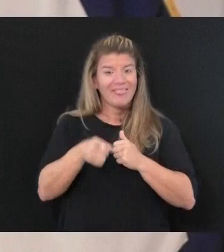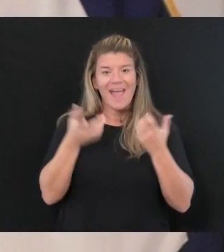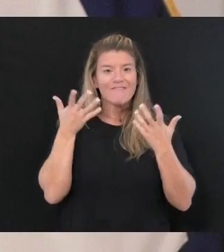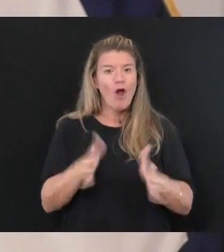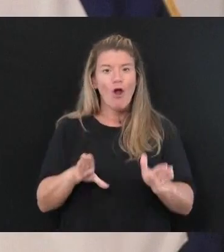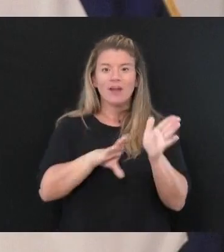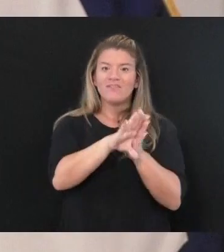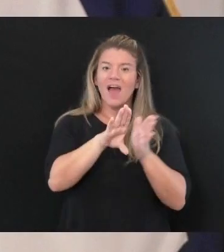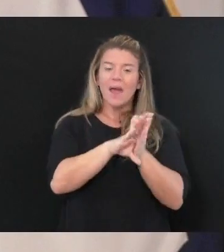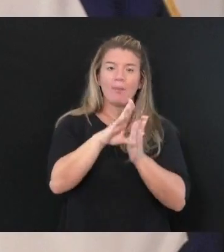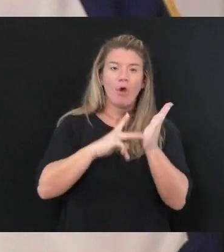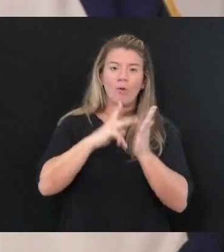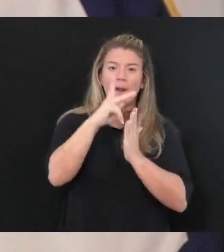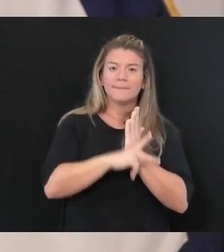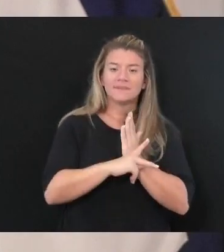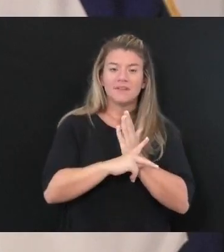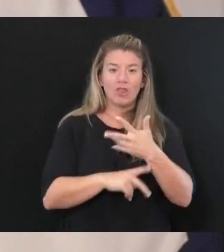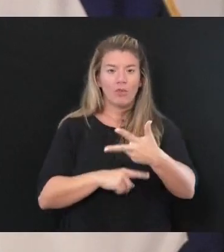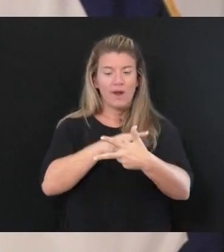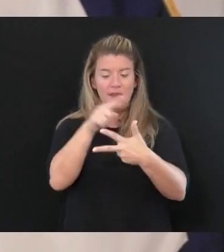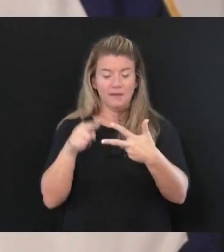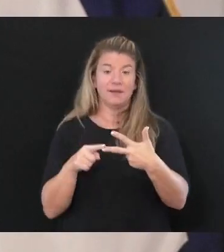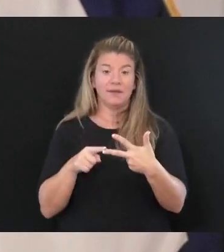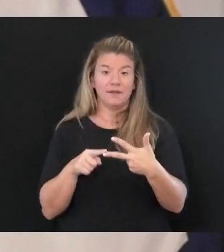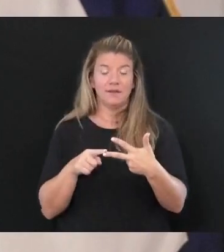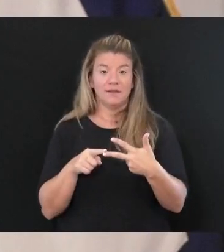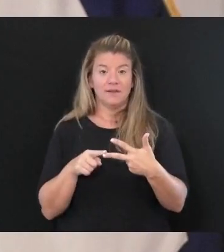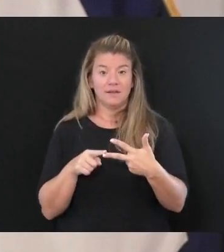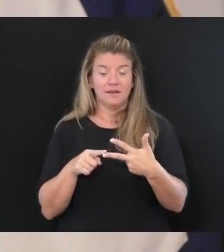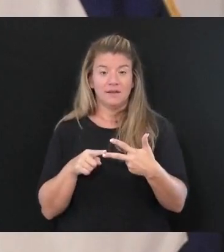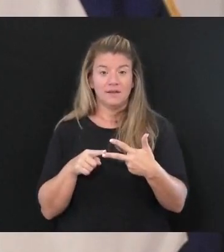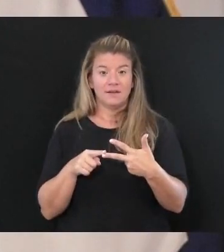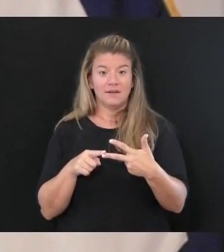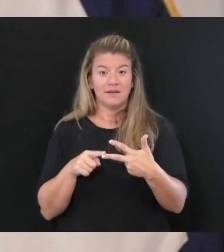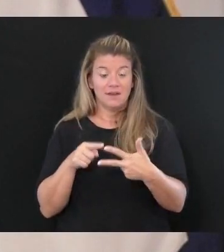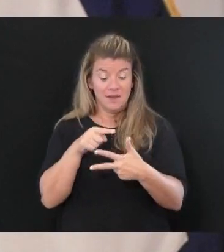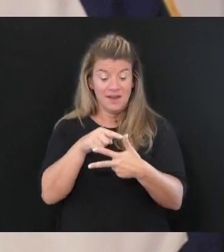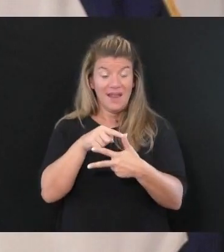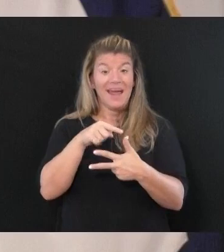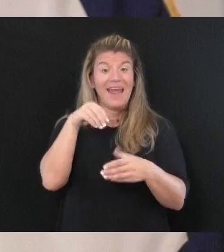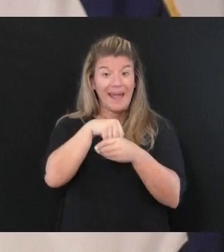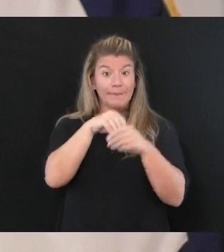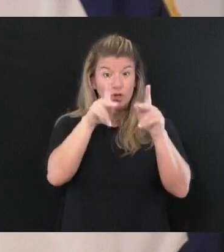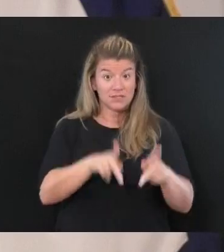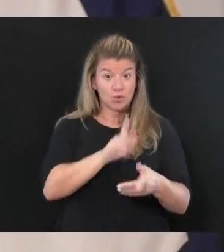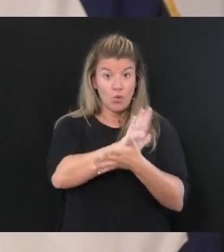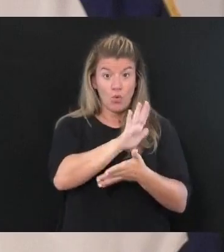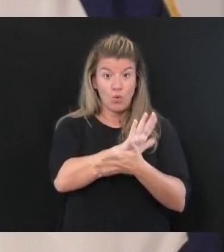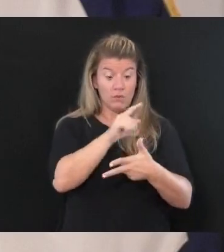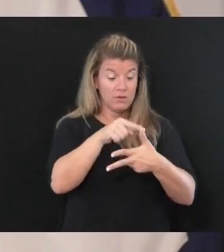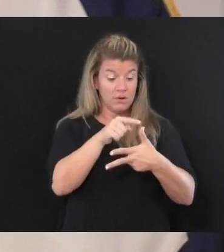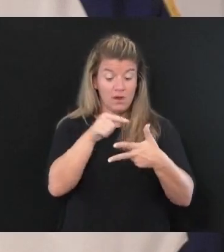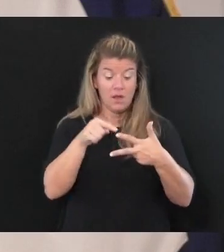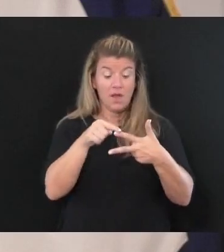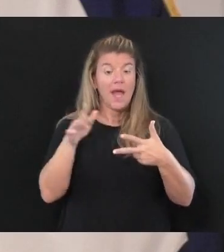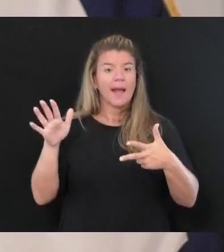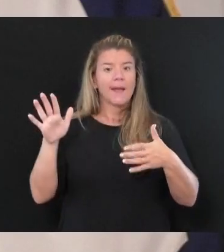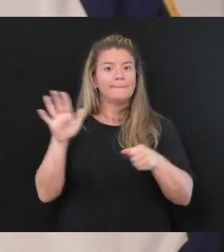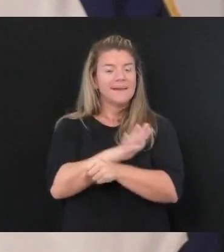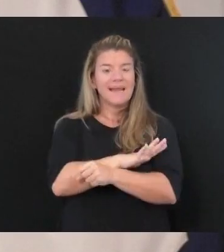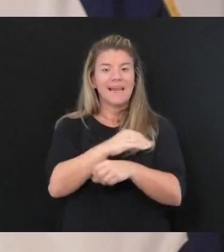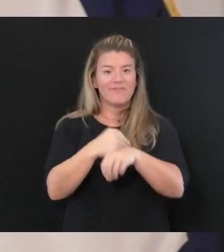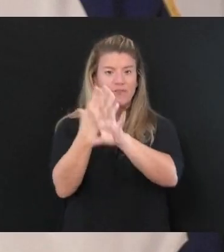together programs that are 3 ways. They're in school, completely virtual, or a